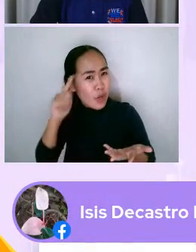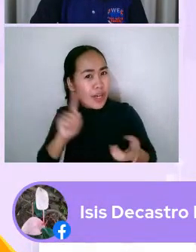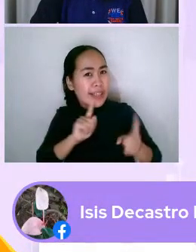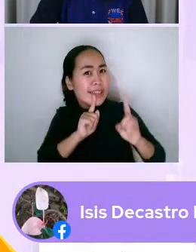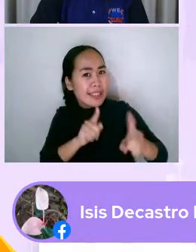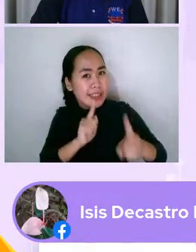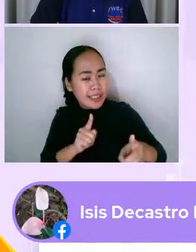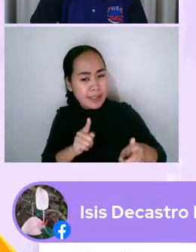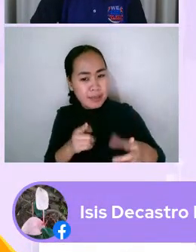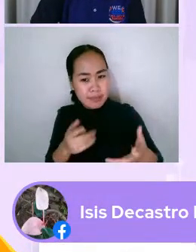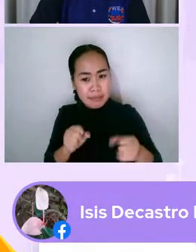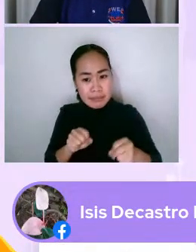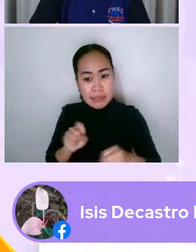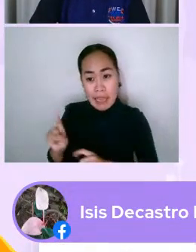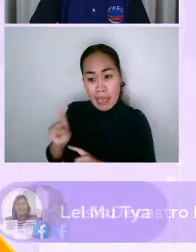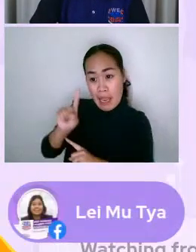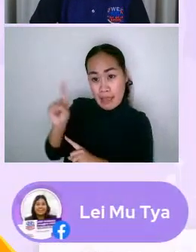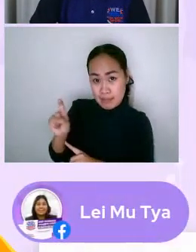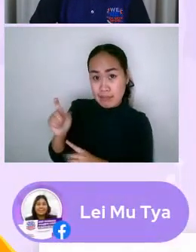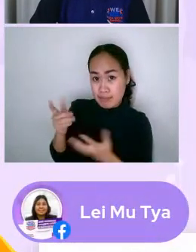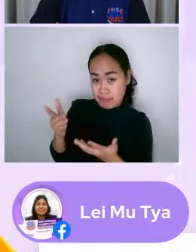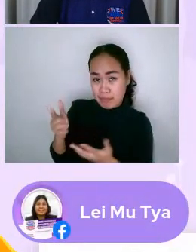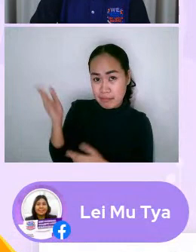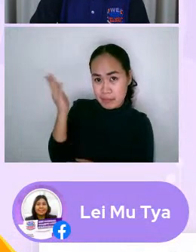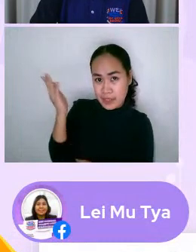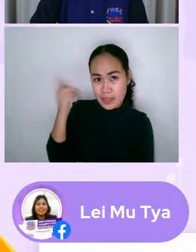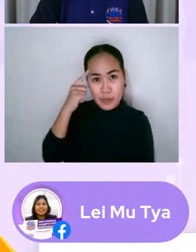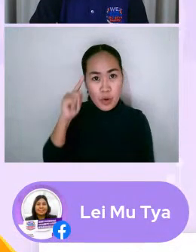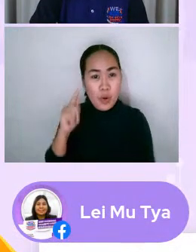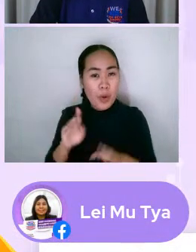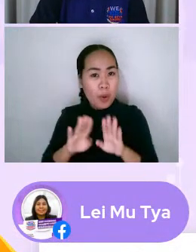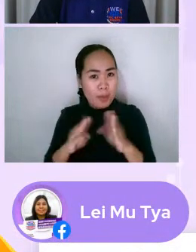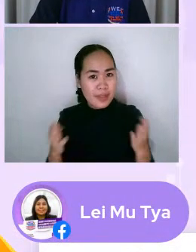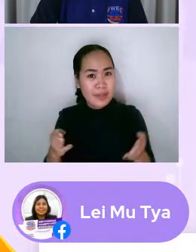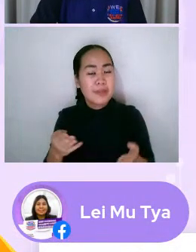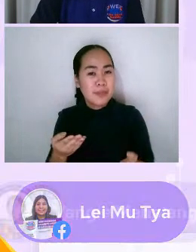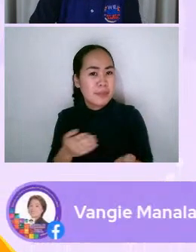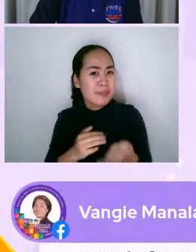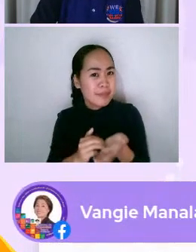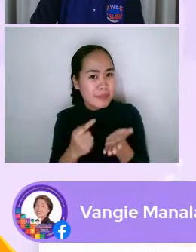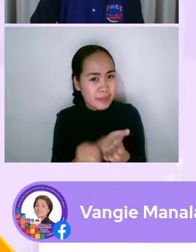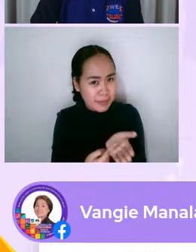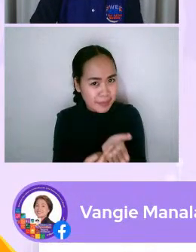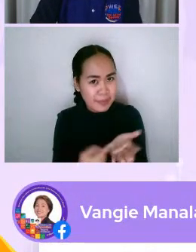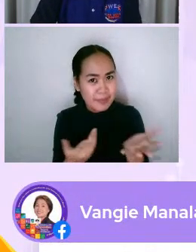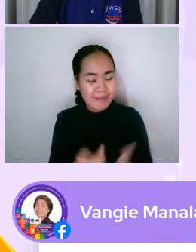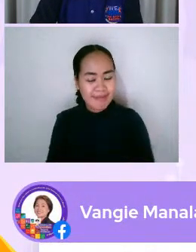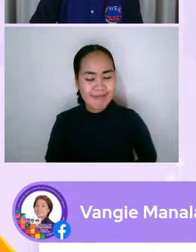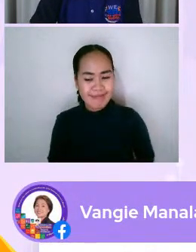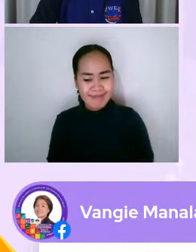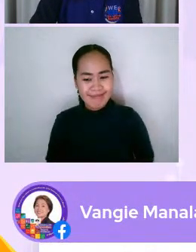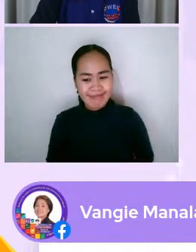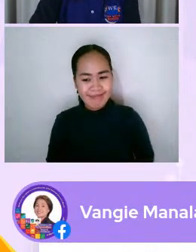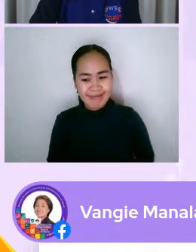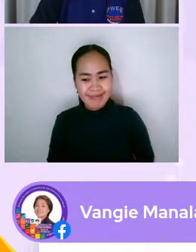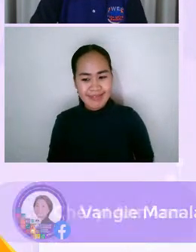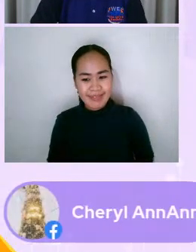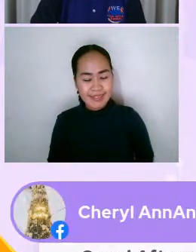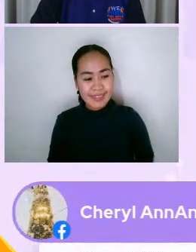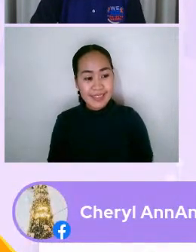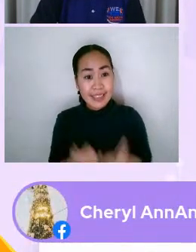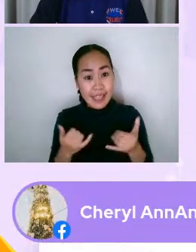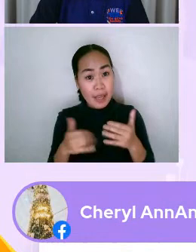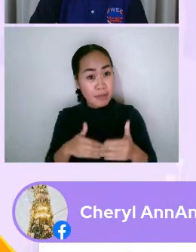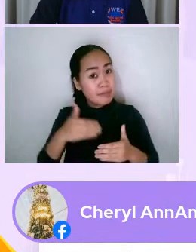to our speakers later in the open forum. All right, let's proceed to our